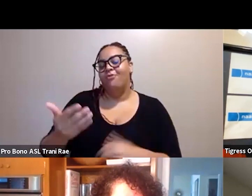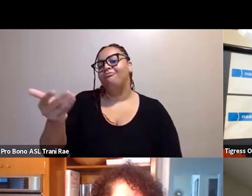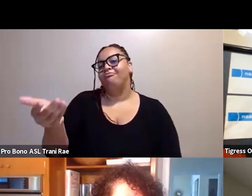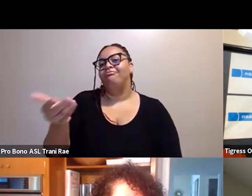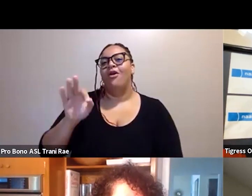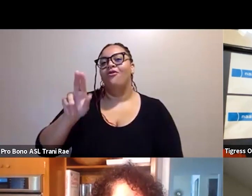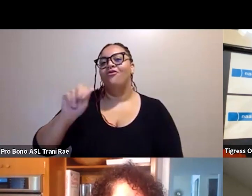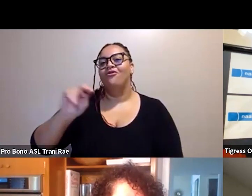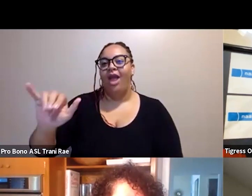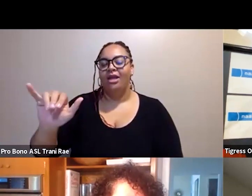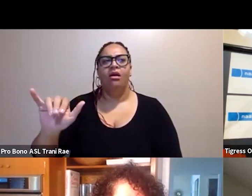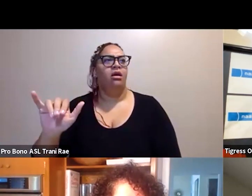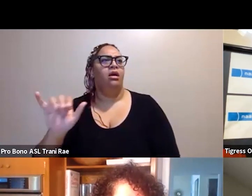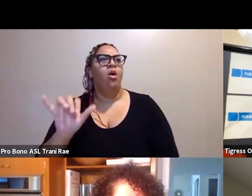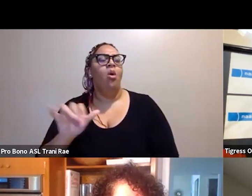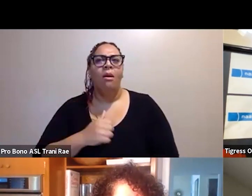Where'd my poems go?